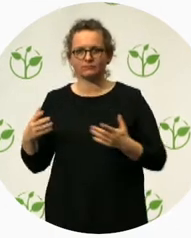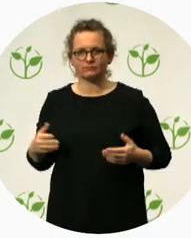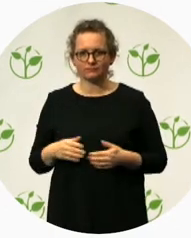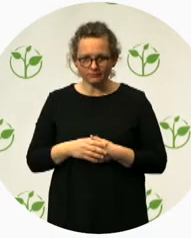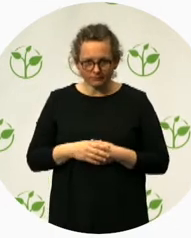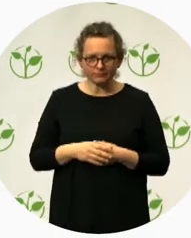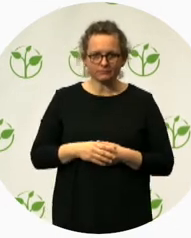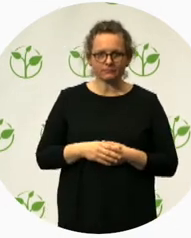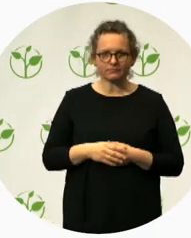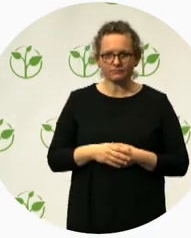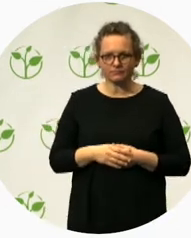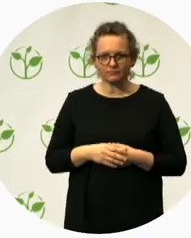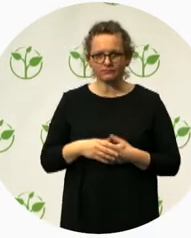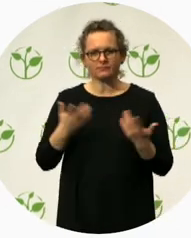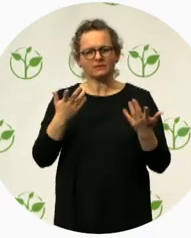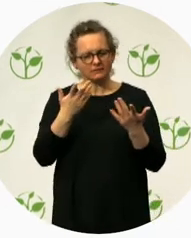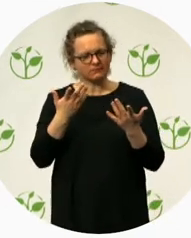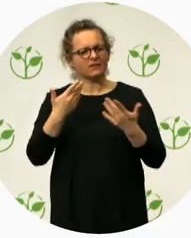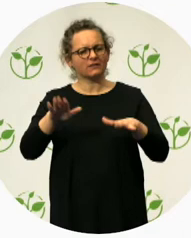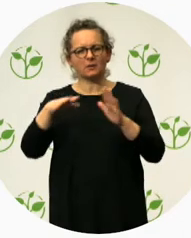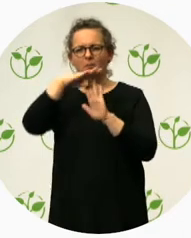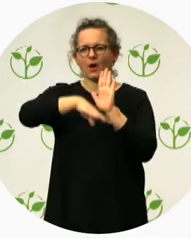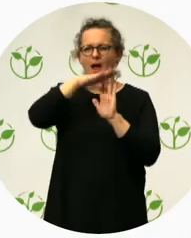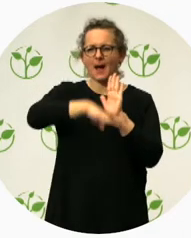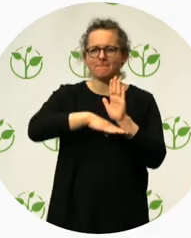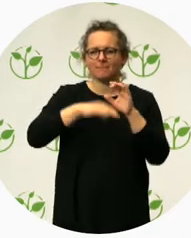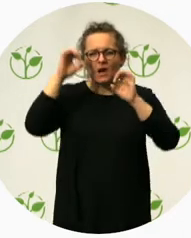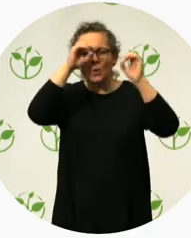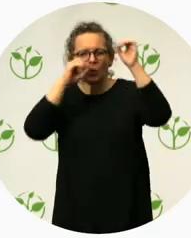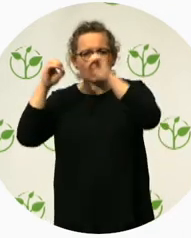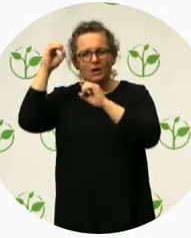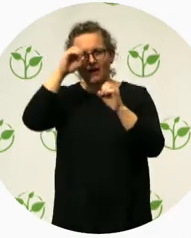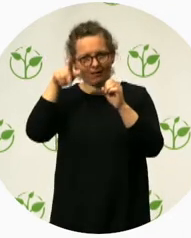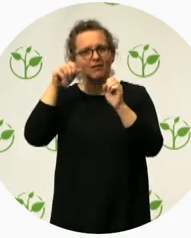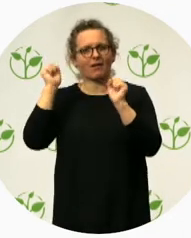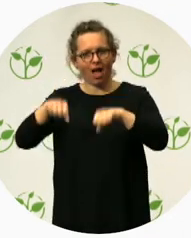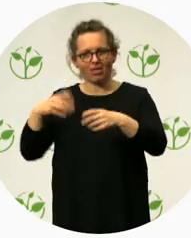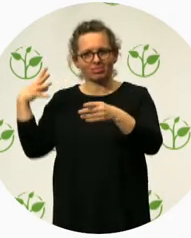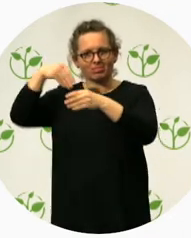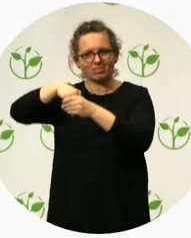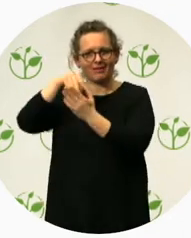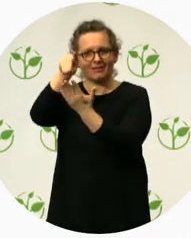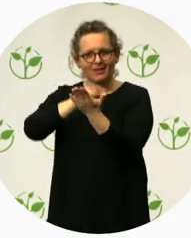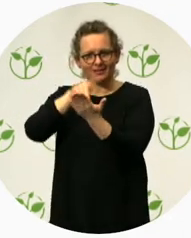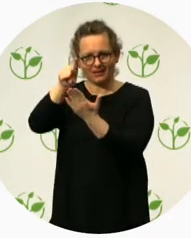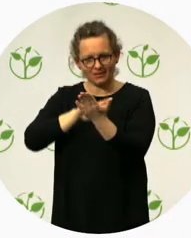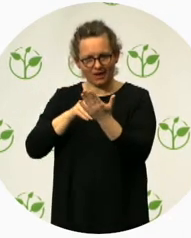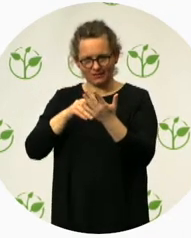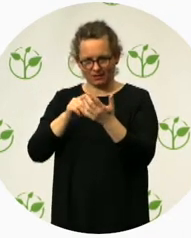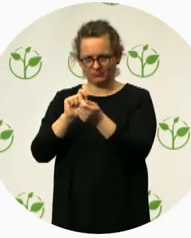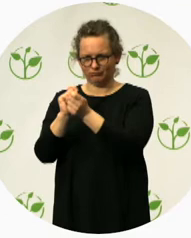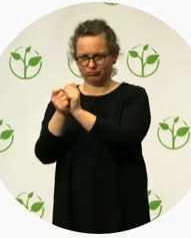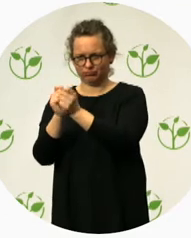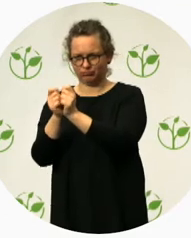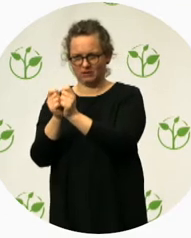had to recognize and type words. And one of them was a really clear word, and one of them was a really unclear word. And the unclear word was being